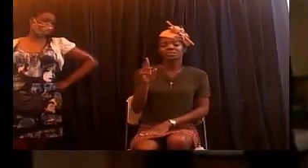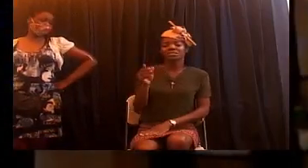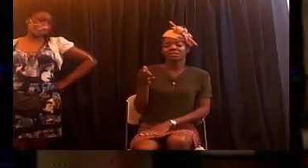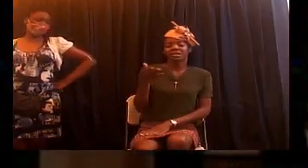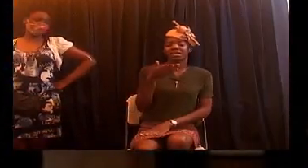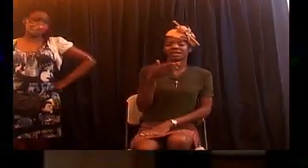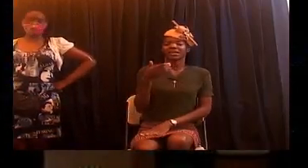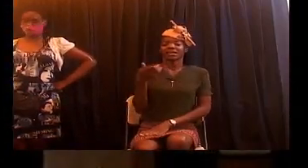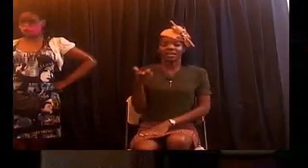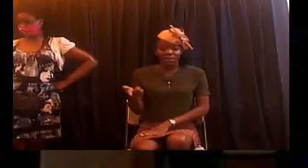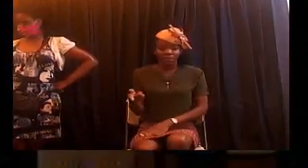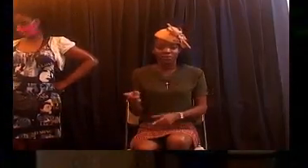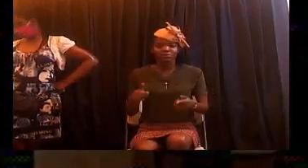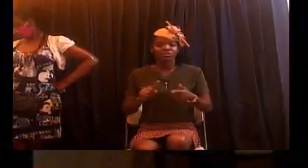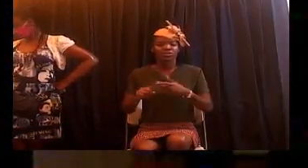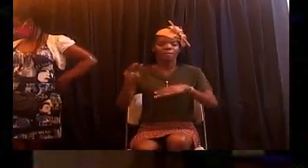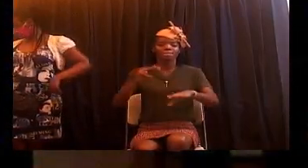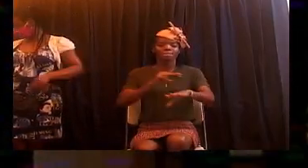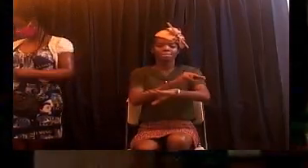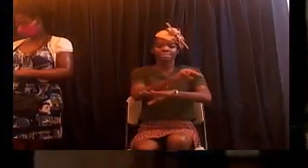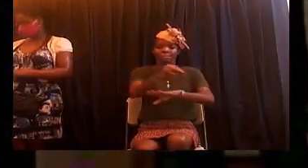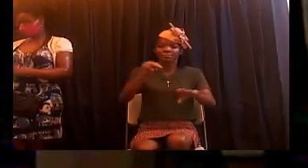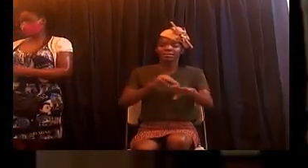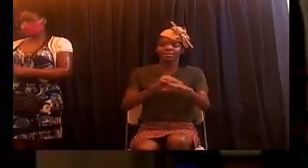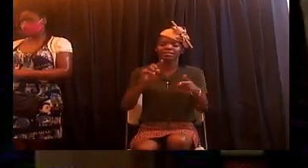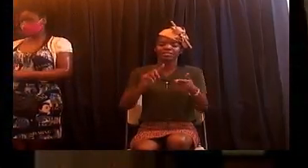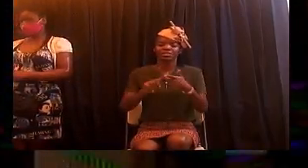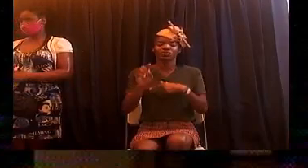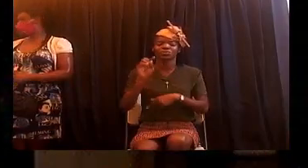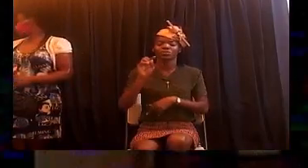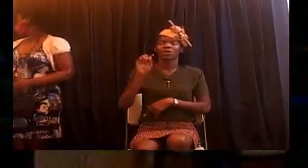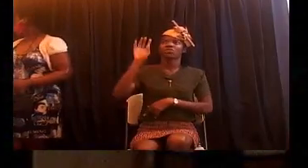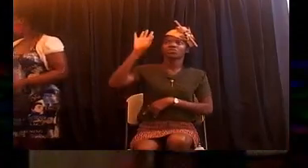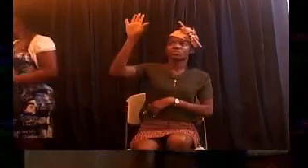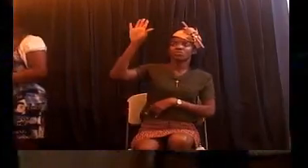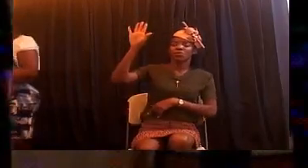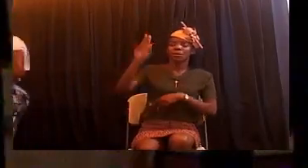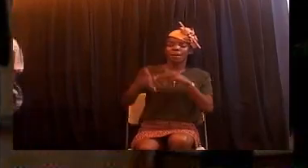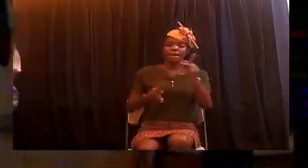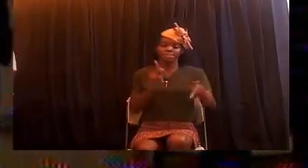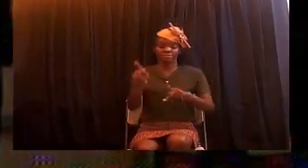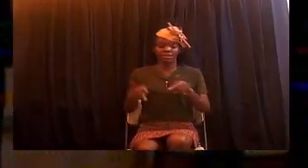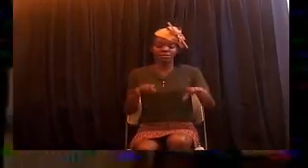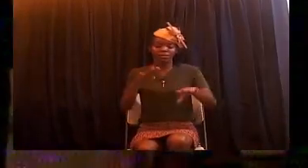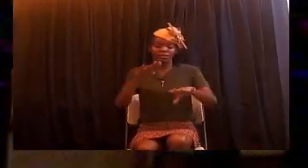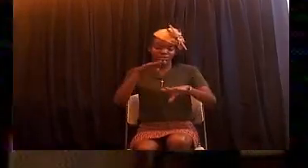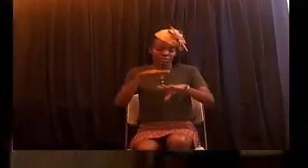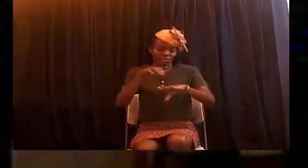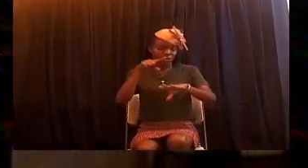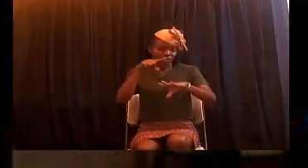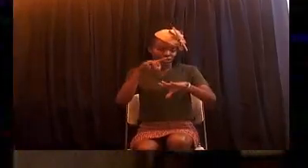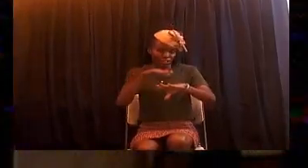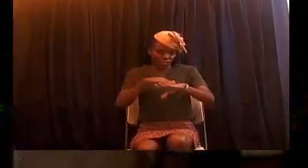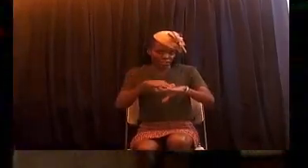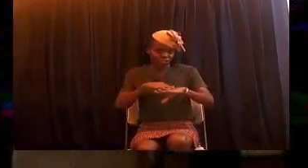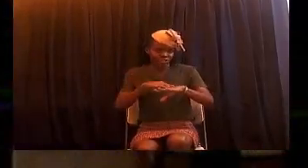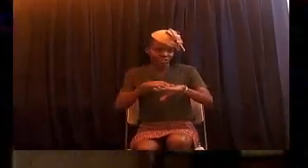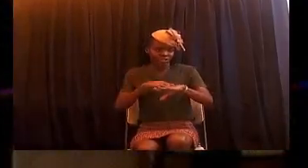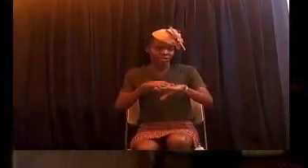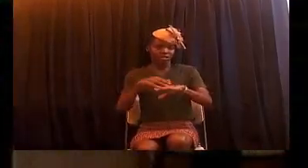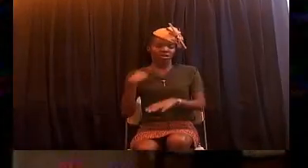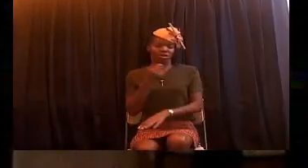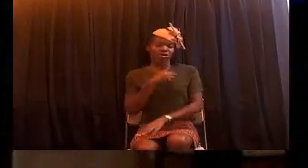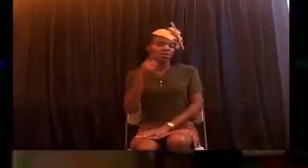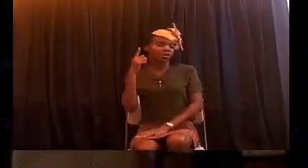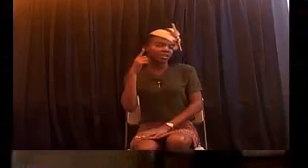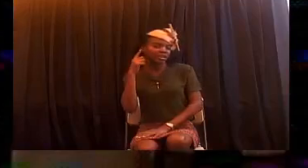the ears of your people, that we will open our ears, that we will open our hearts, so that as the word